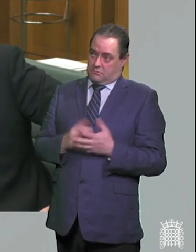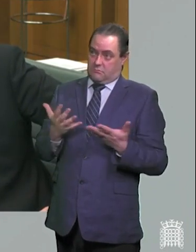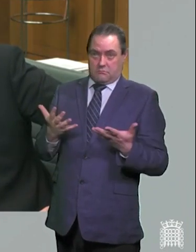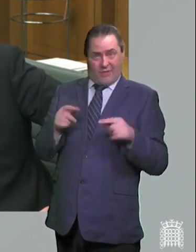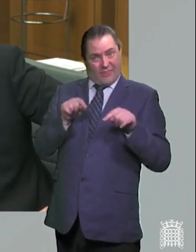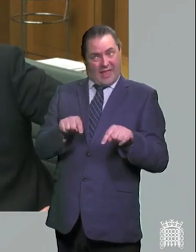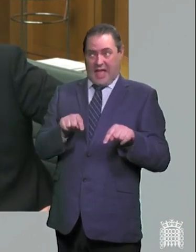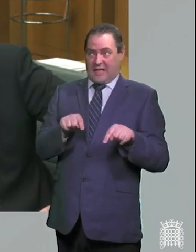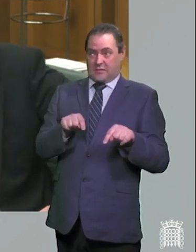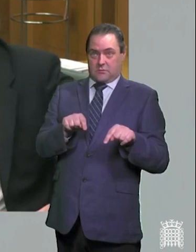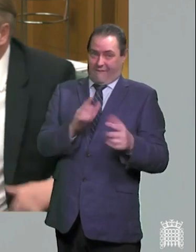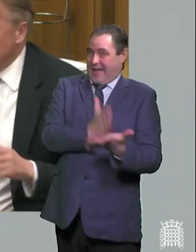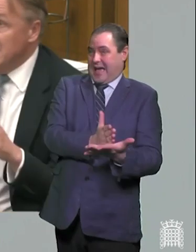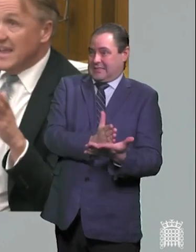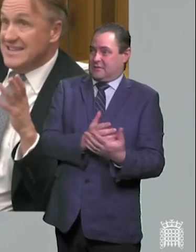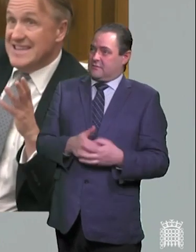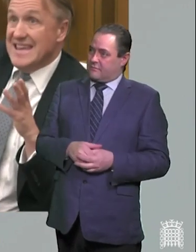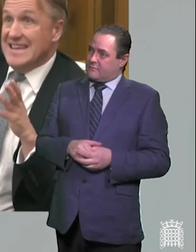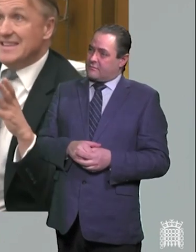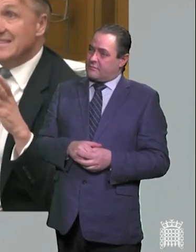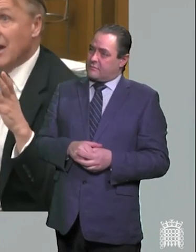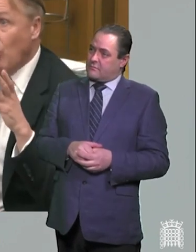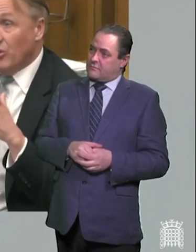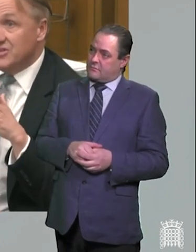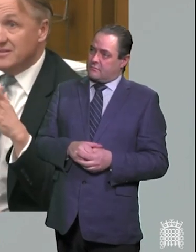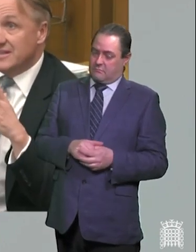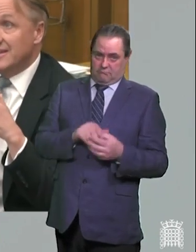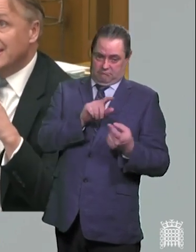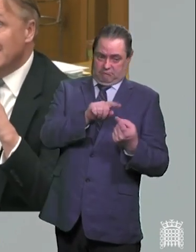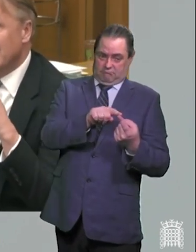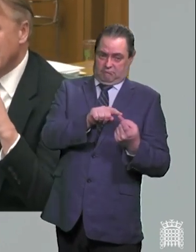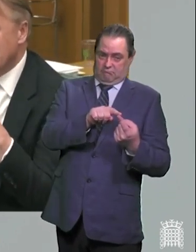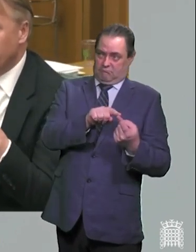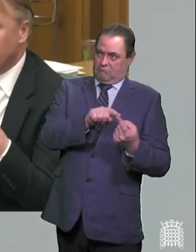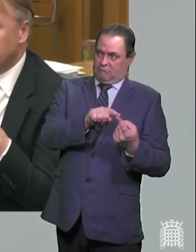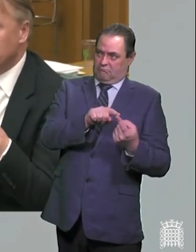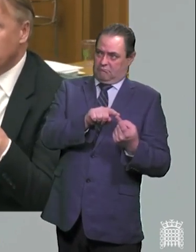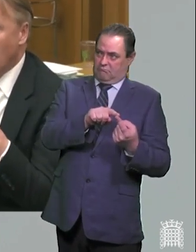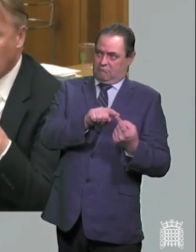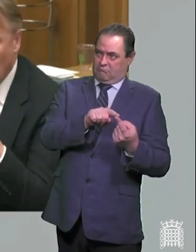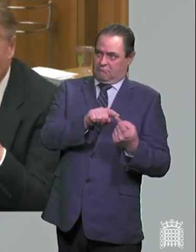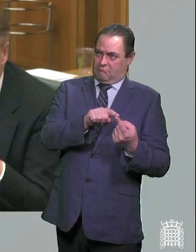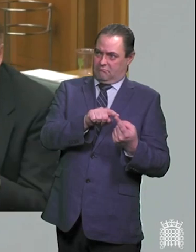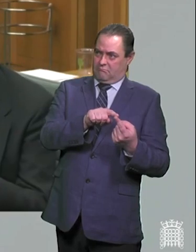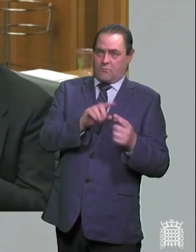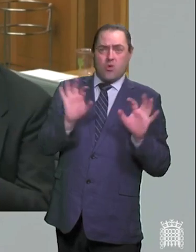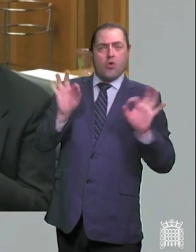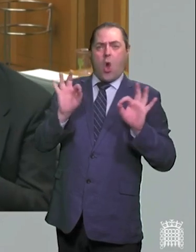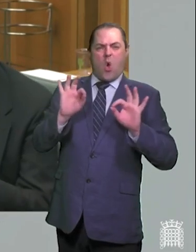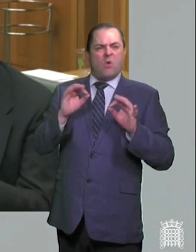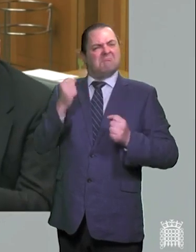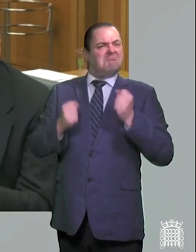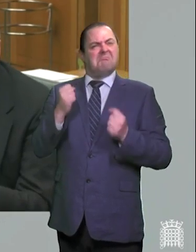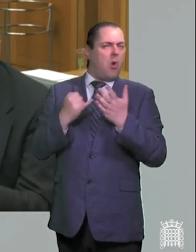a matter of fact. Indeed, there wasn't even a cry of object